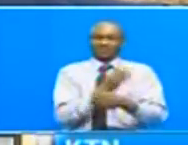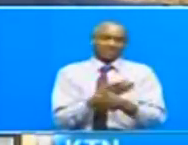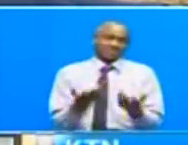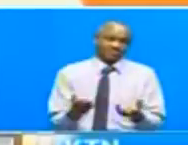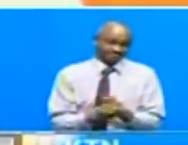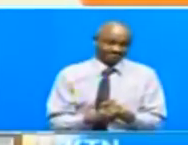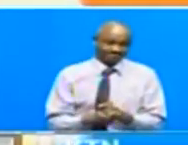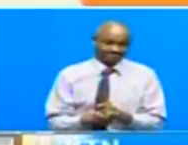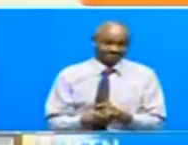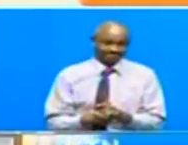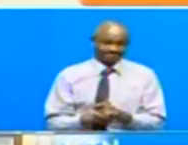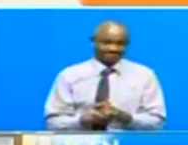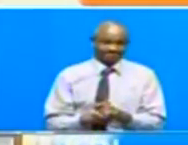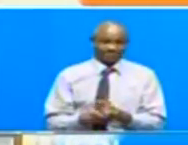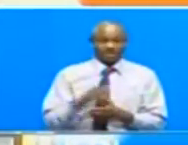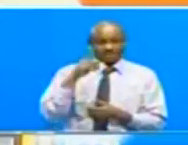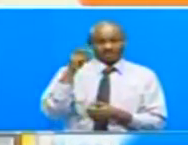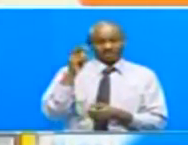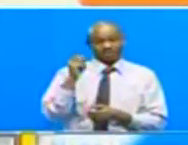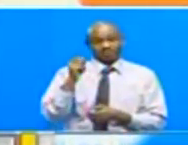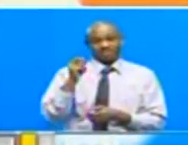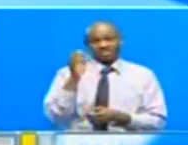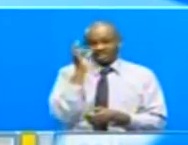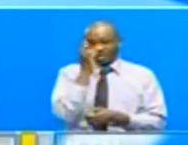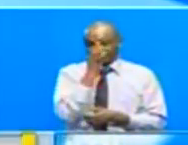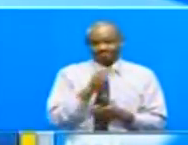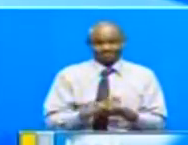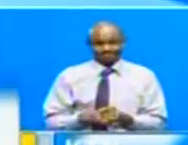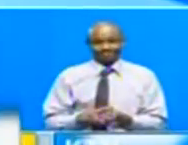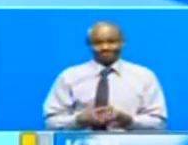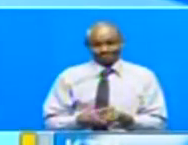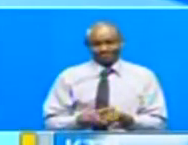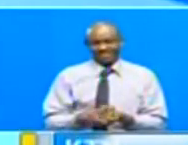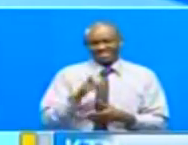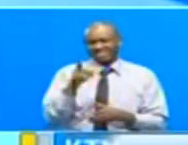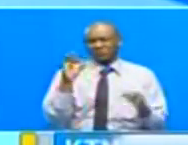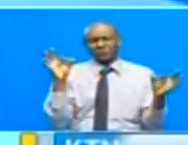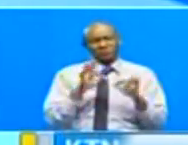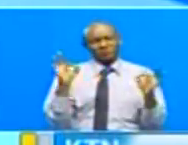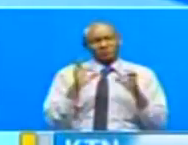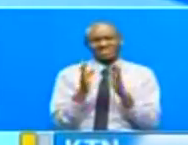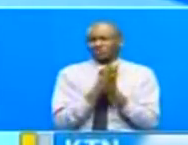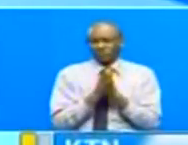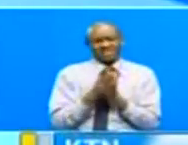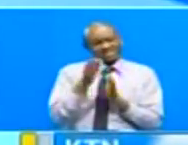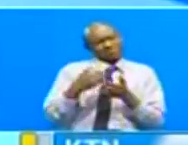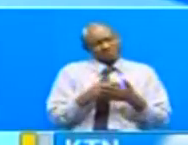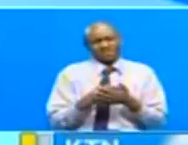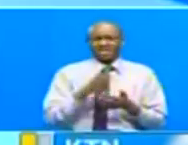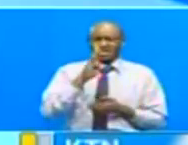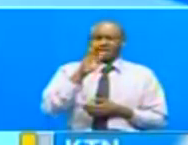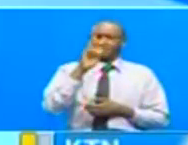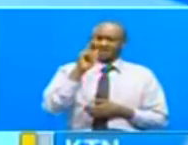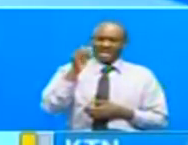as an institution. Carol Nderi, KTN, Nyeri. Such an amazing story. Baby Brian has certainly beaten